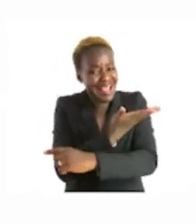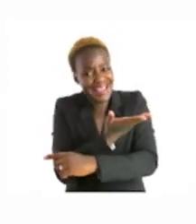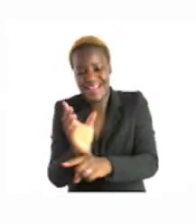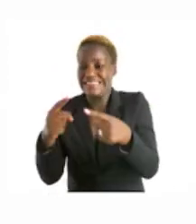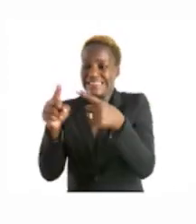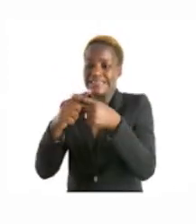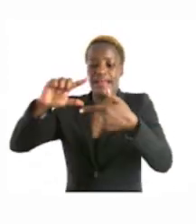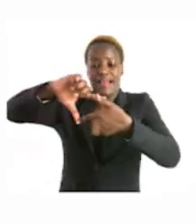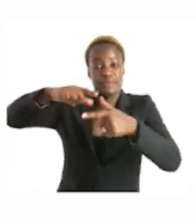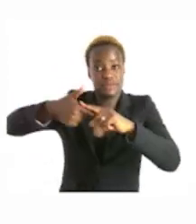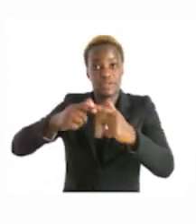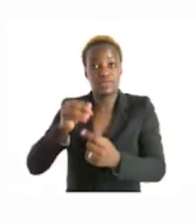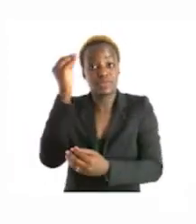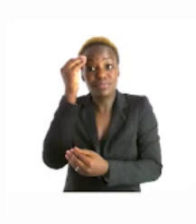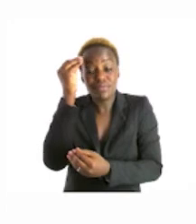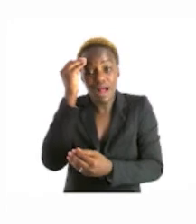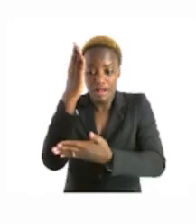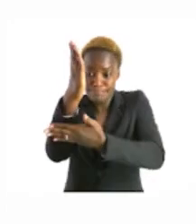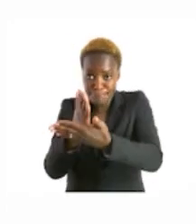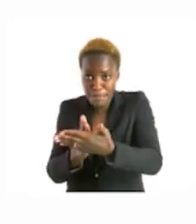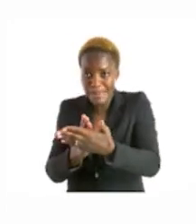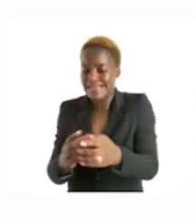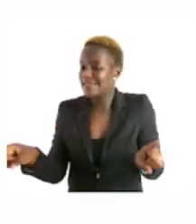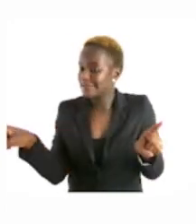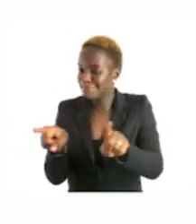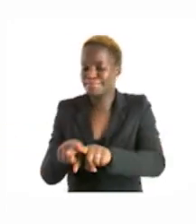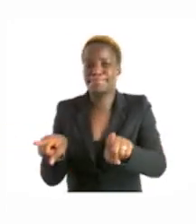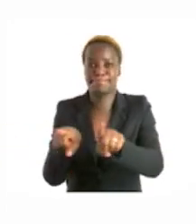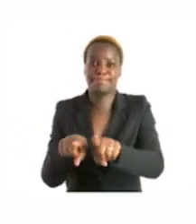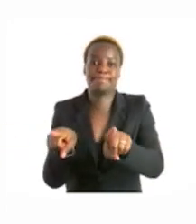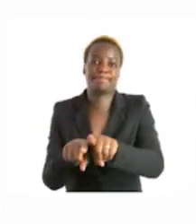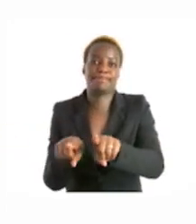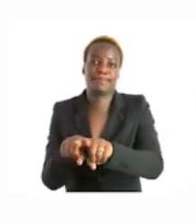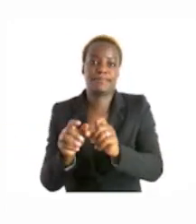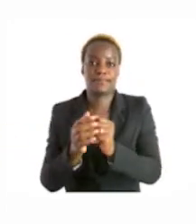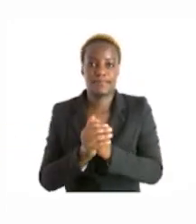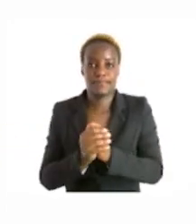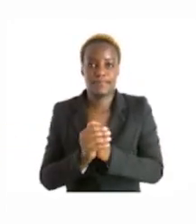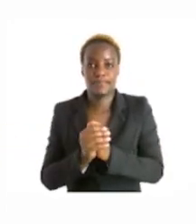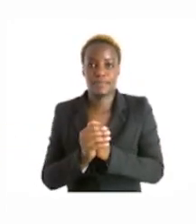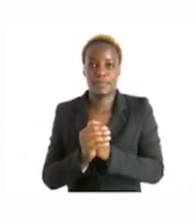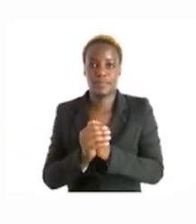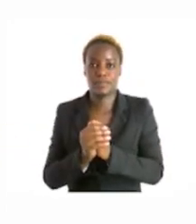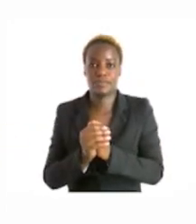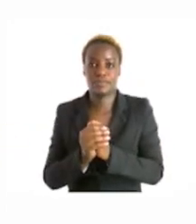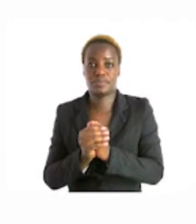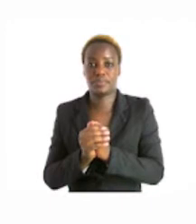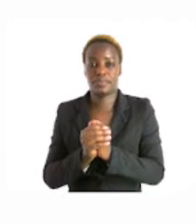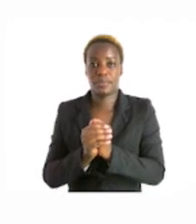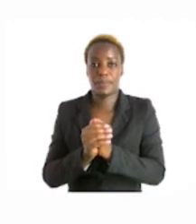either sides should be equal to one another, okay? Then we have the angles. Angles is quite